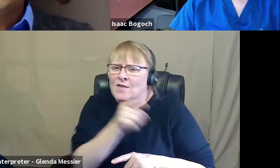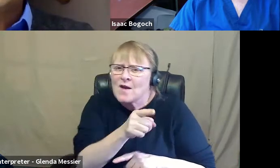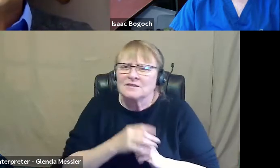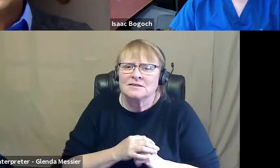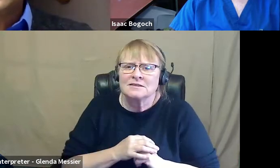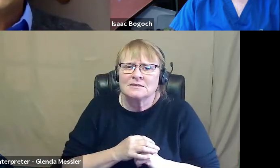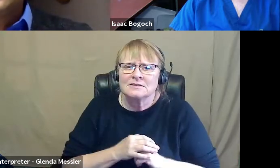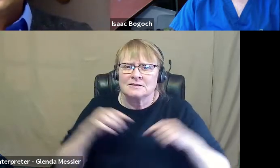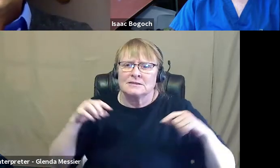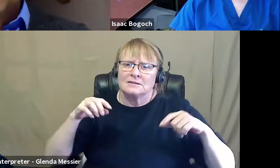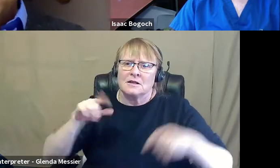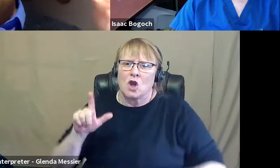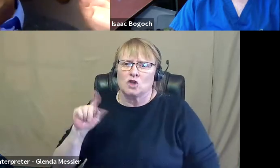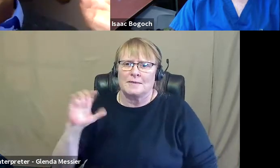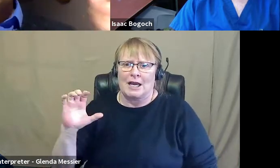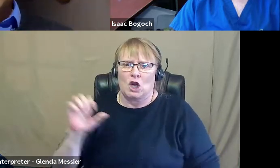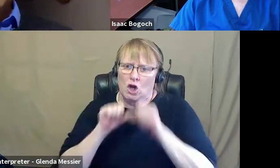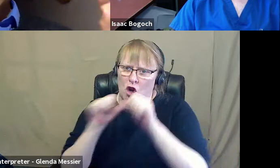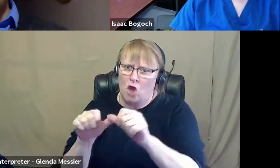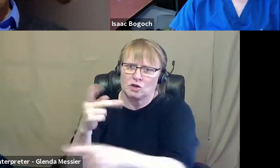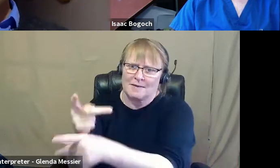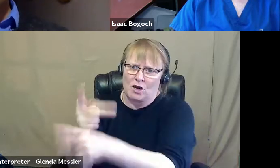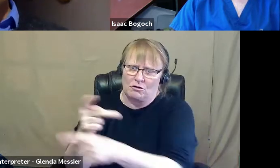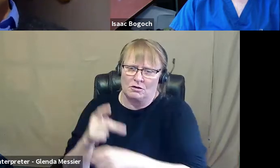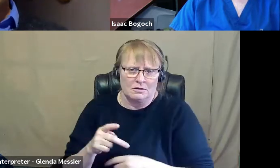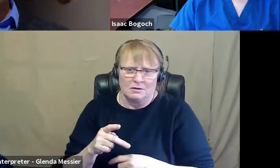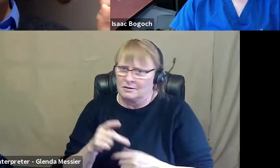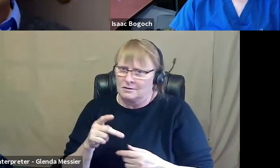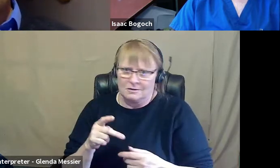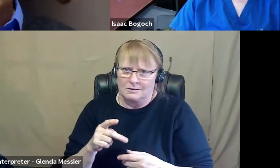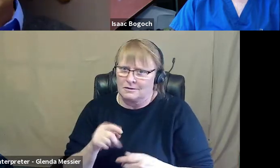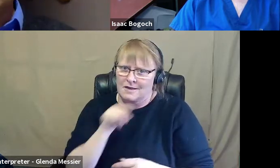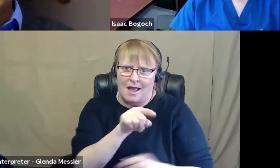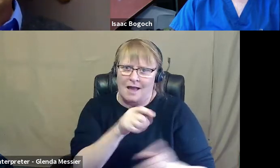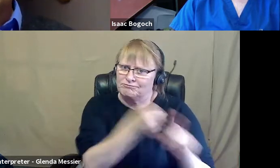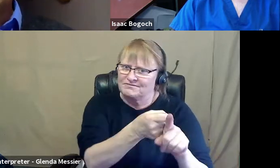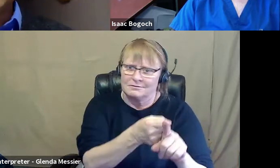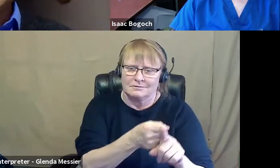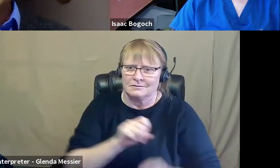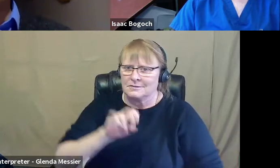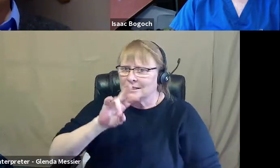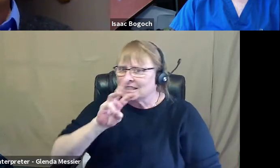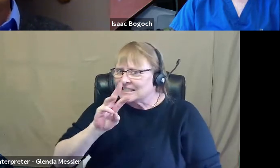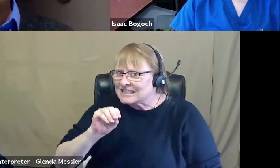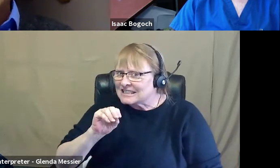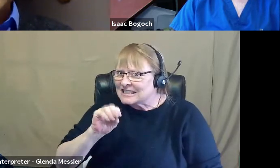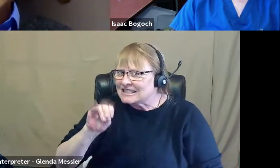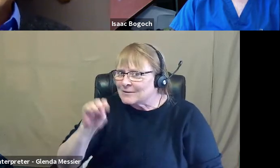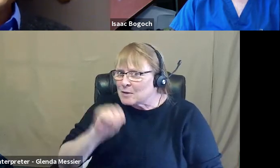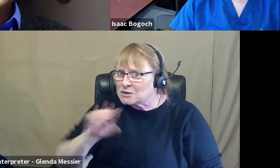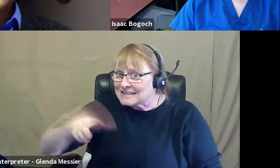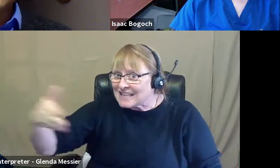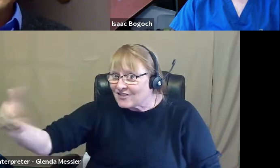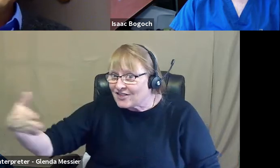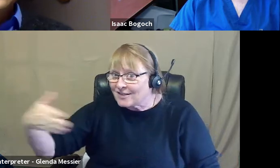happened here in long-term care. So remember, long-term care really ground zero. 60 to 70% of the deaths that we saw in Ontario were in long-term care in